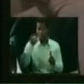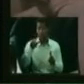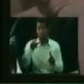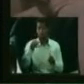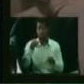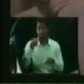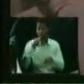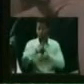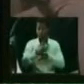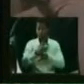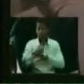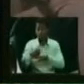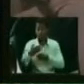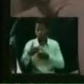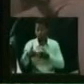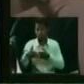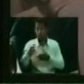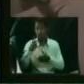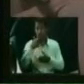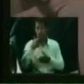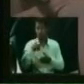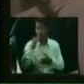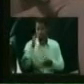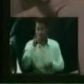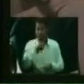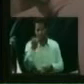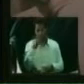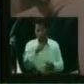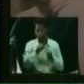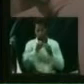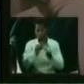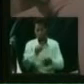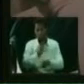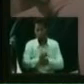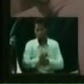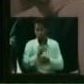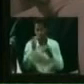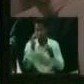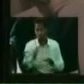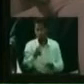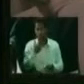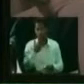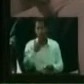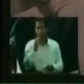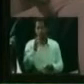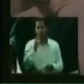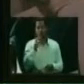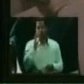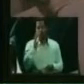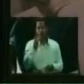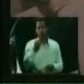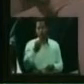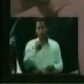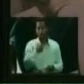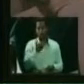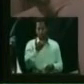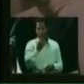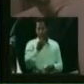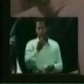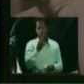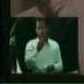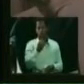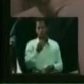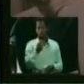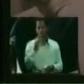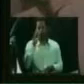we want to continue her employment in the position that she has held or not? And that's an independent decision from. That's a board issue.